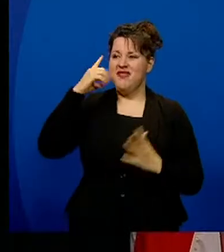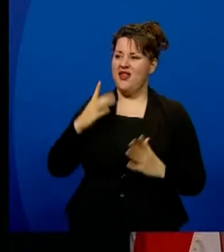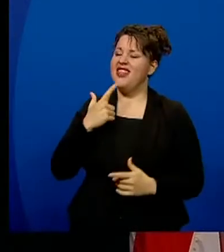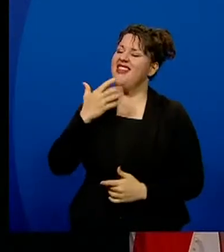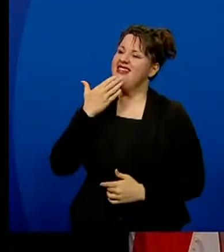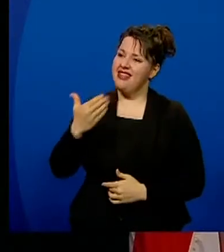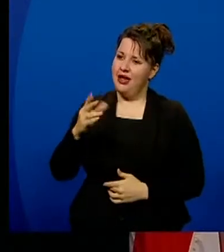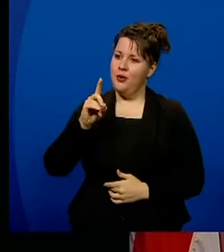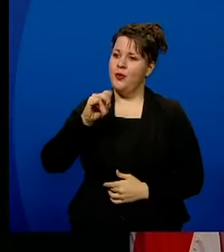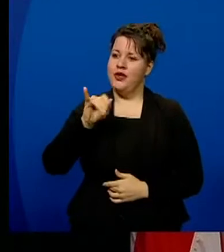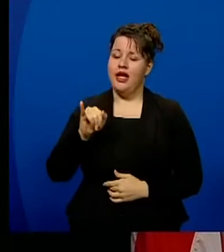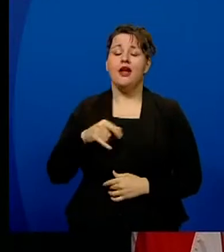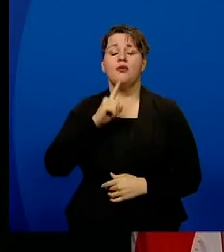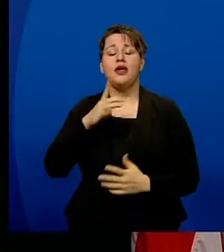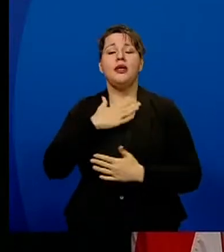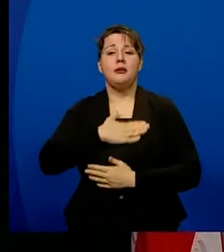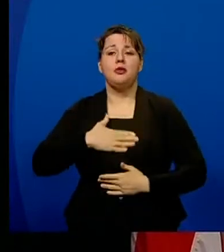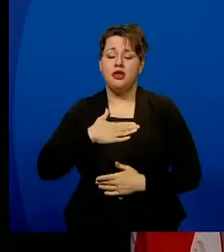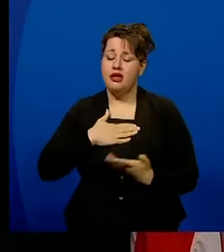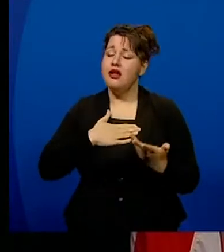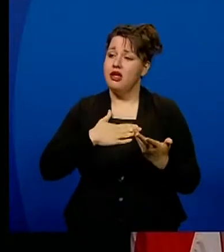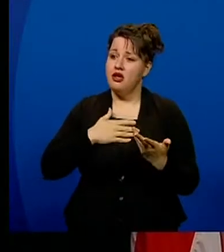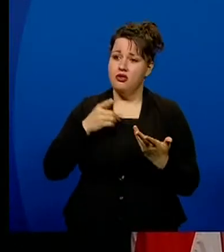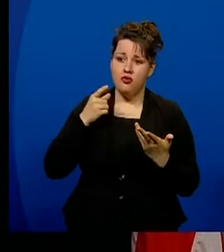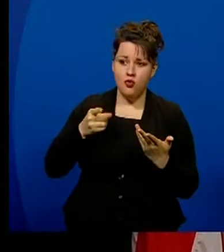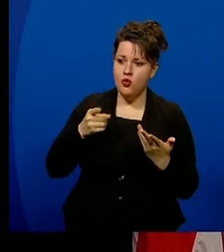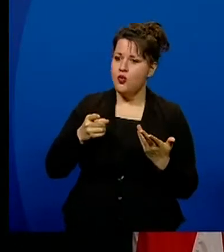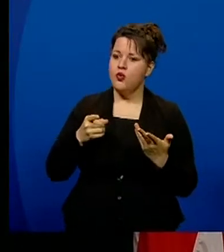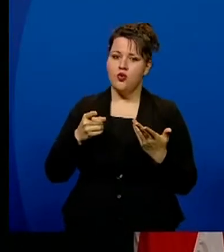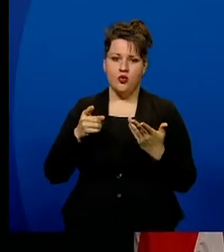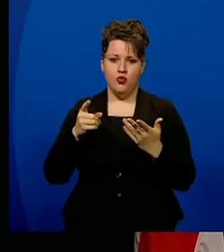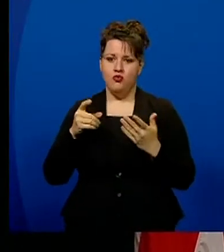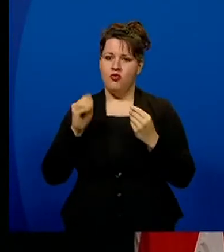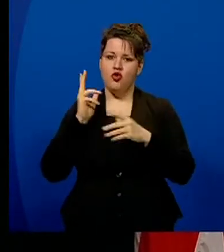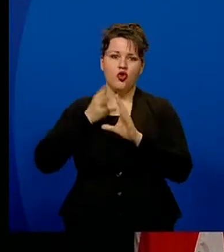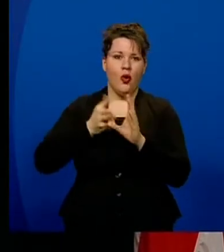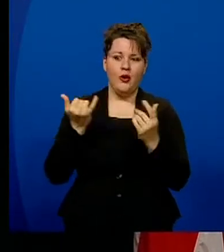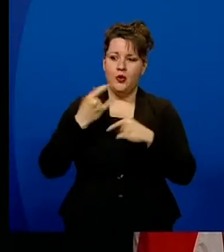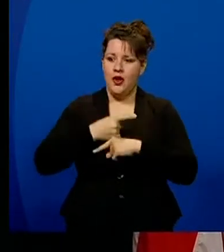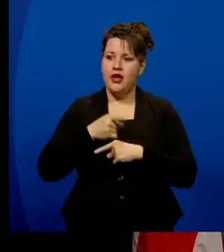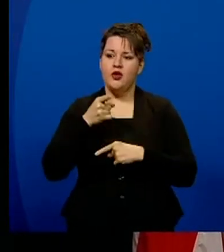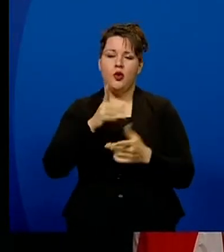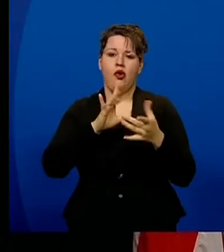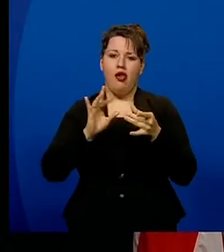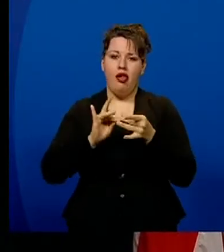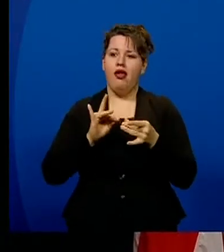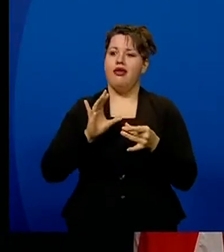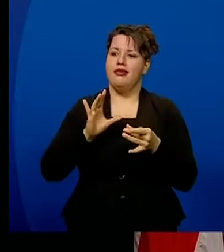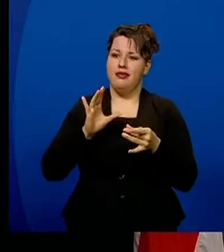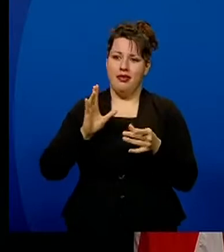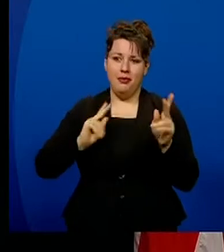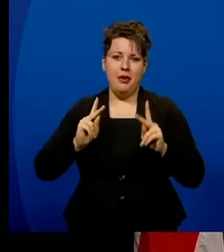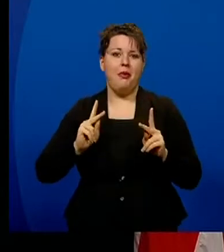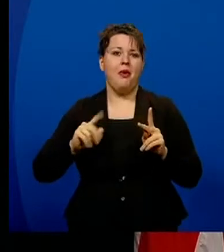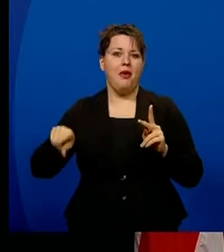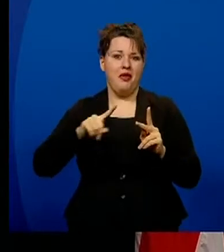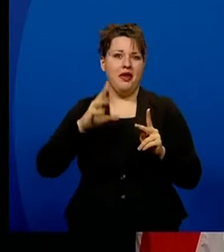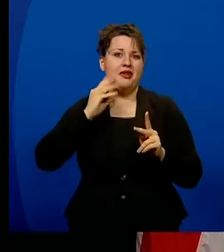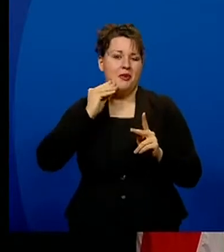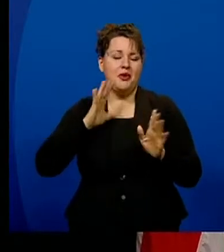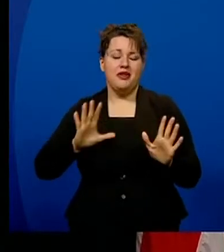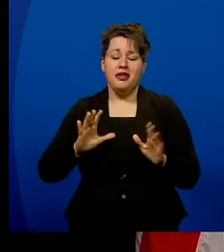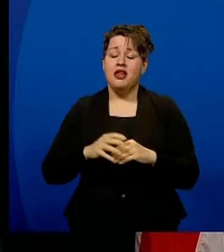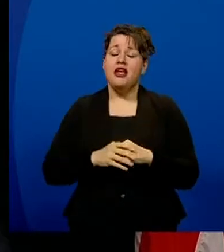Danny. I just appreciate so much you getting on today and talking about the experiences your residents have had in reopening, and